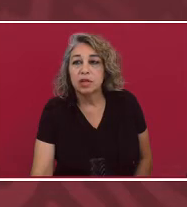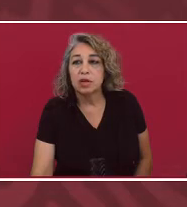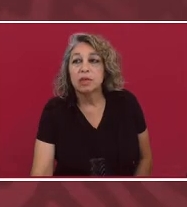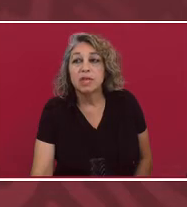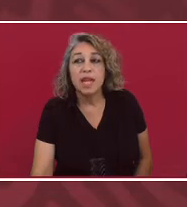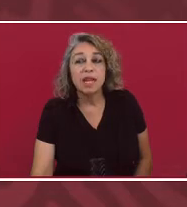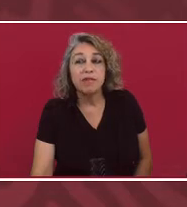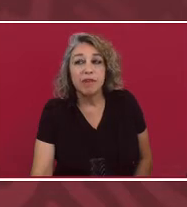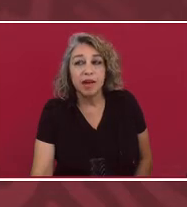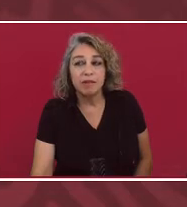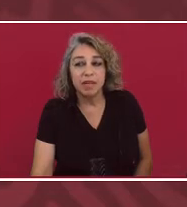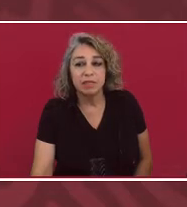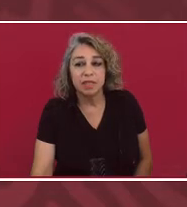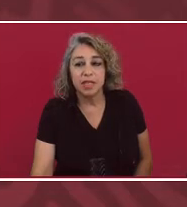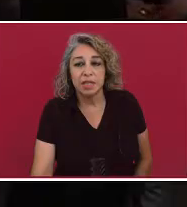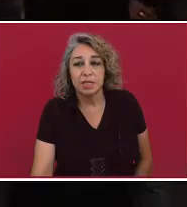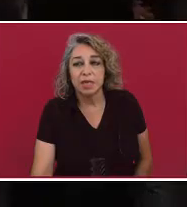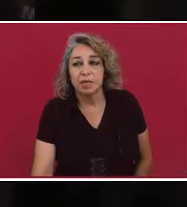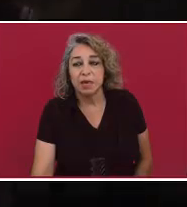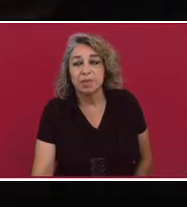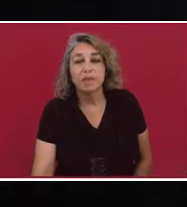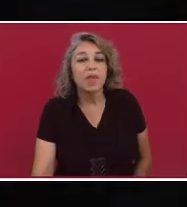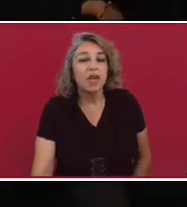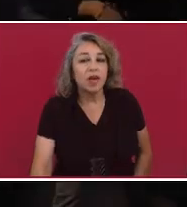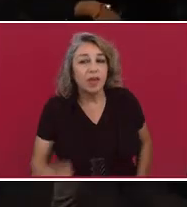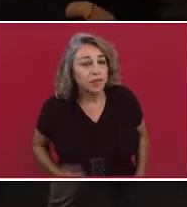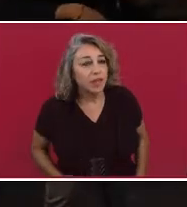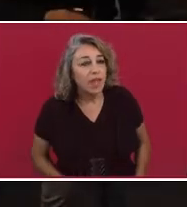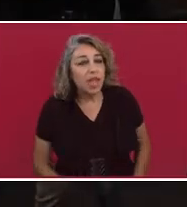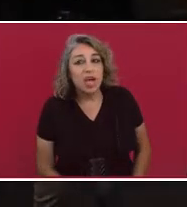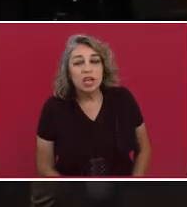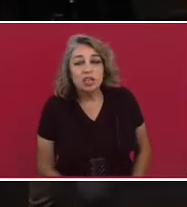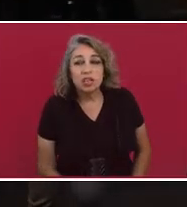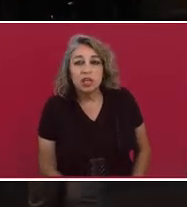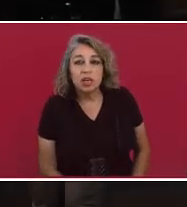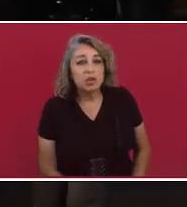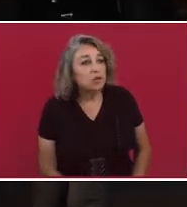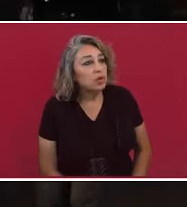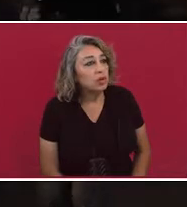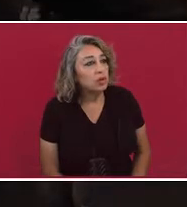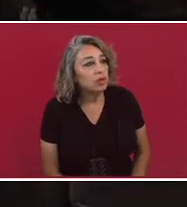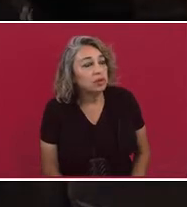So it was 85 and 17, by the way. Okay, so